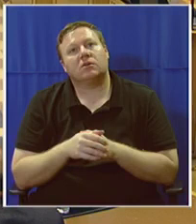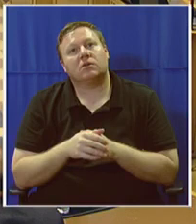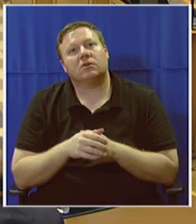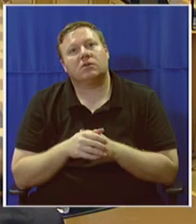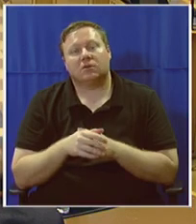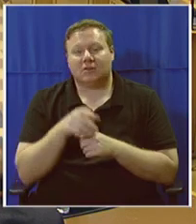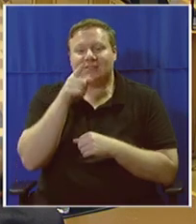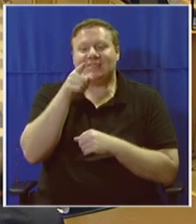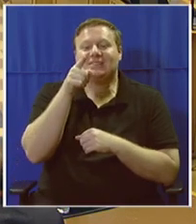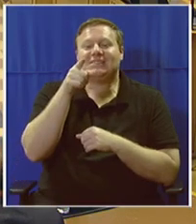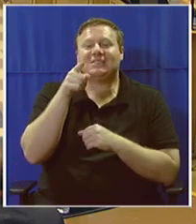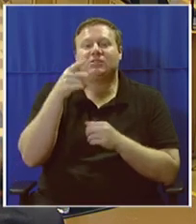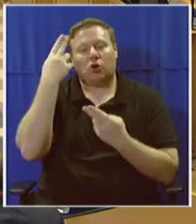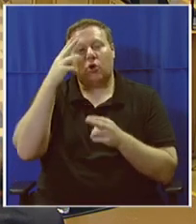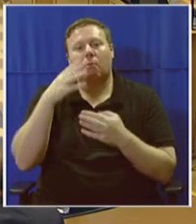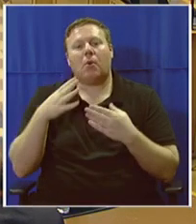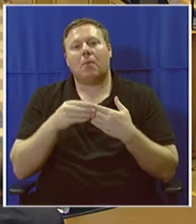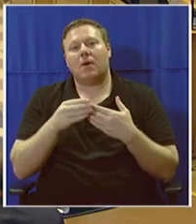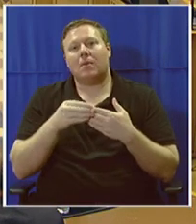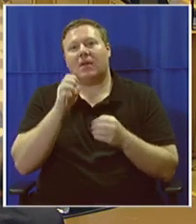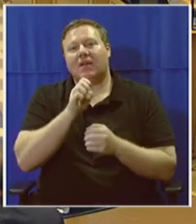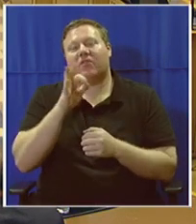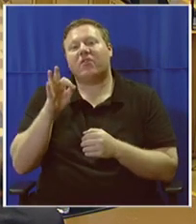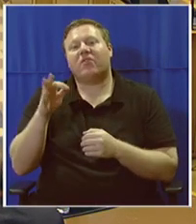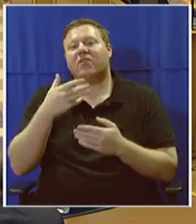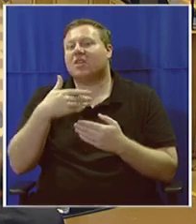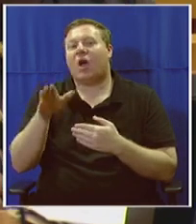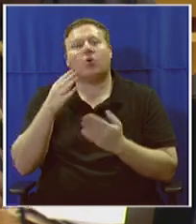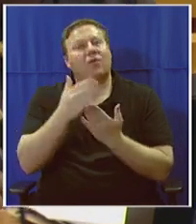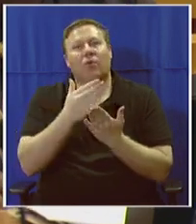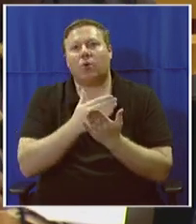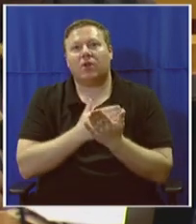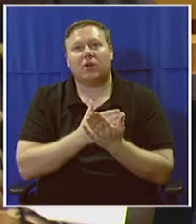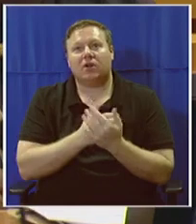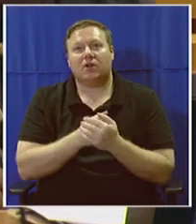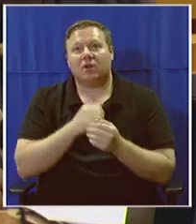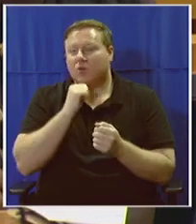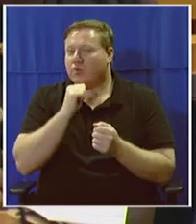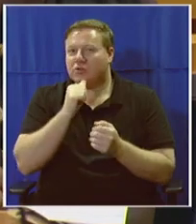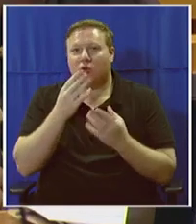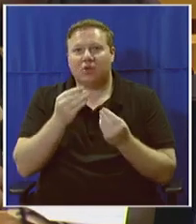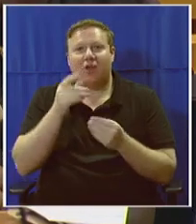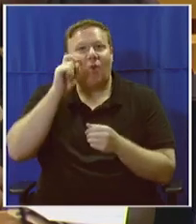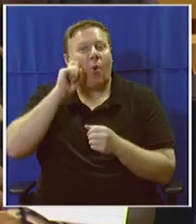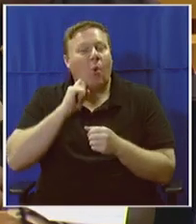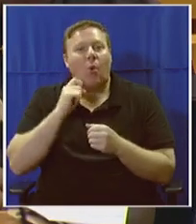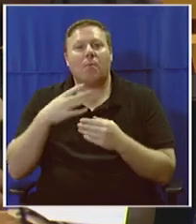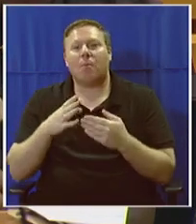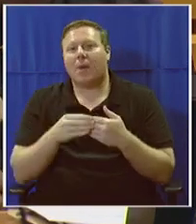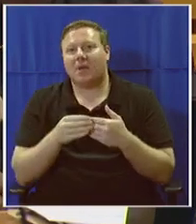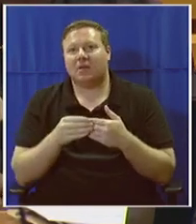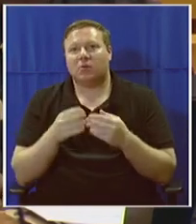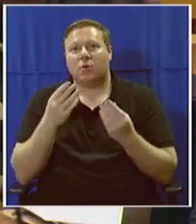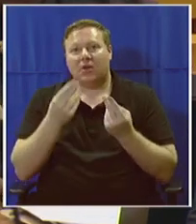Honorable member of the EFF is out of order. We don't have old members here. We have